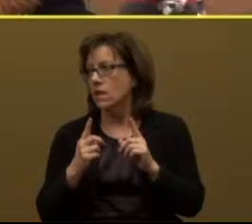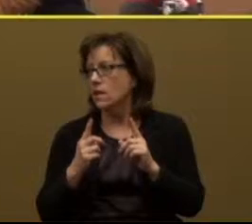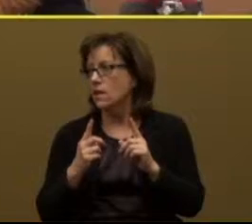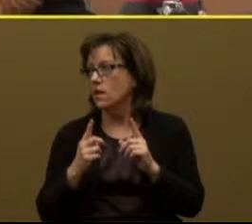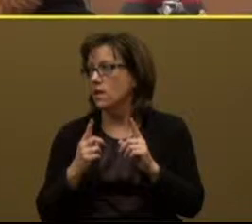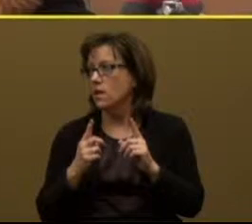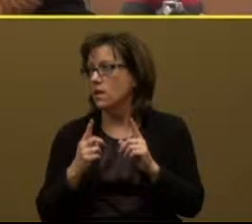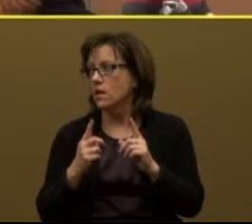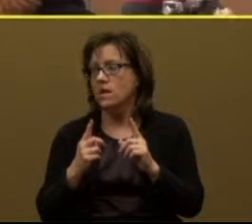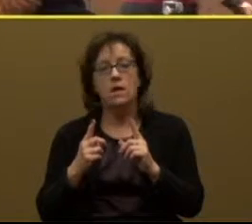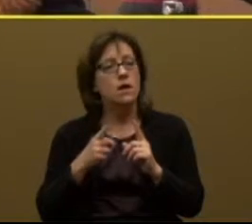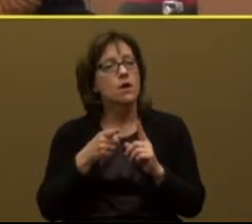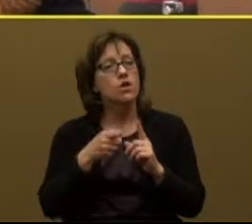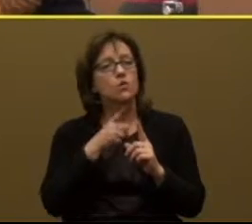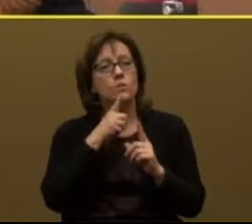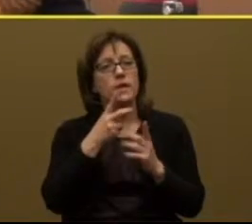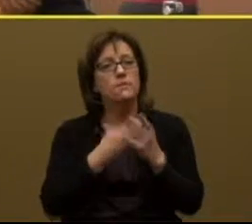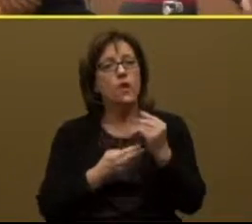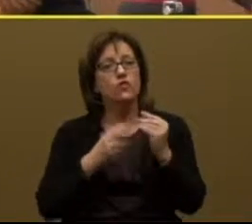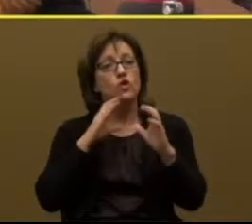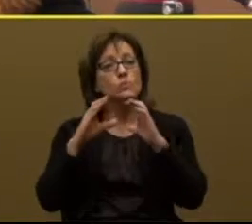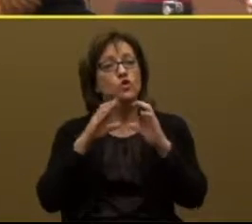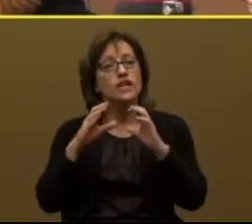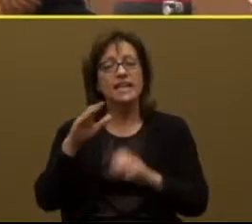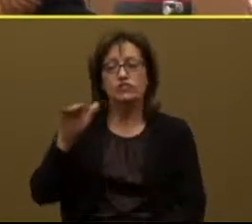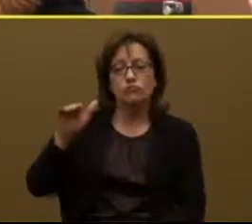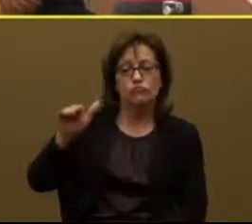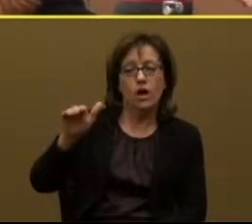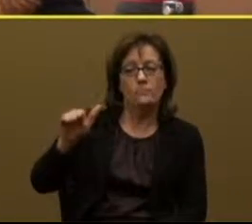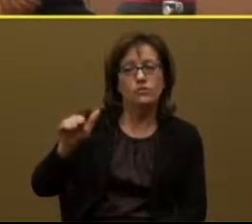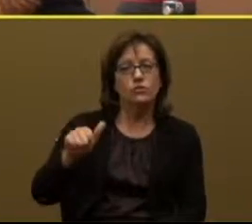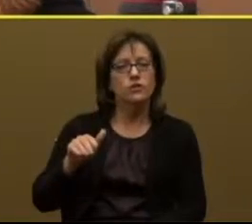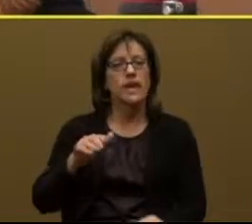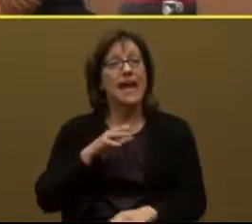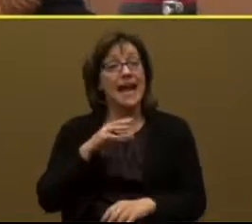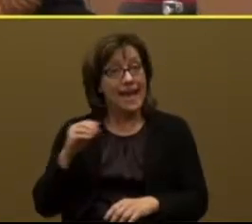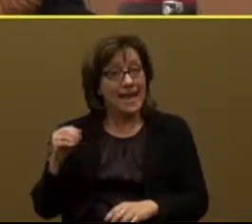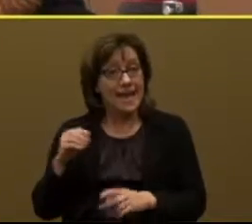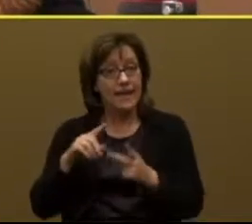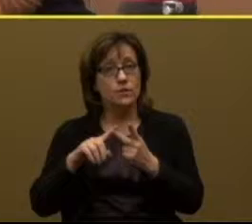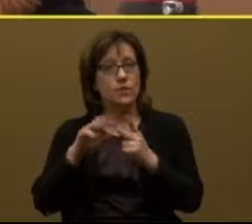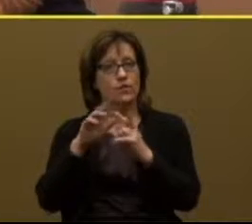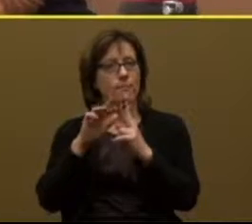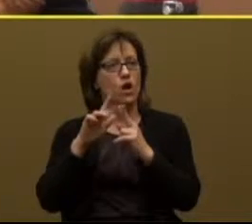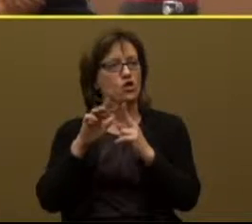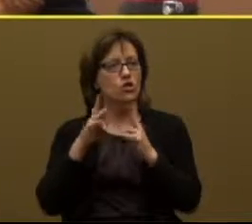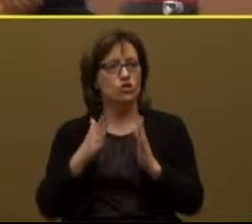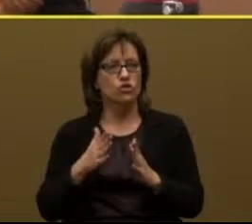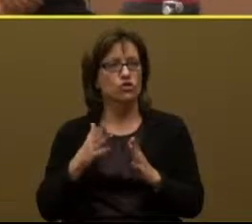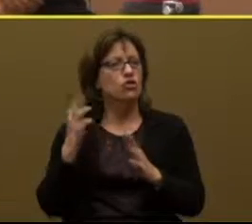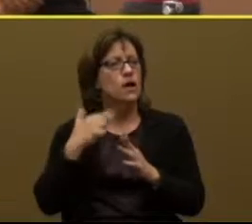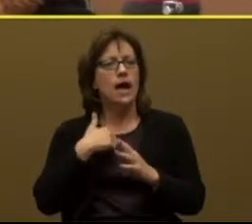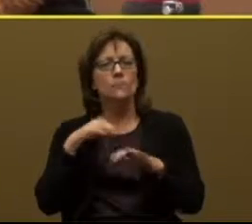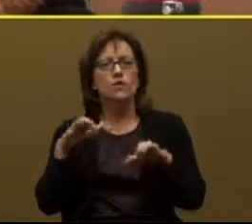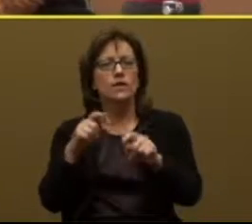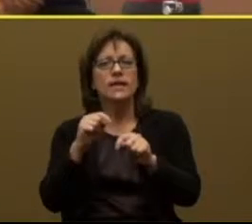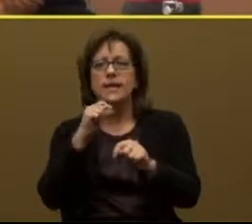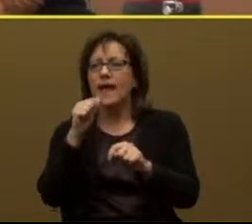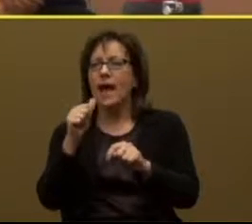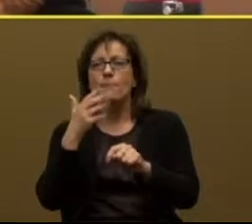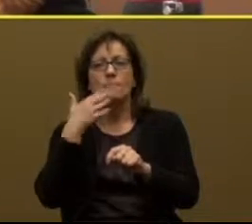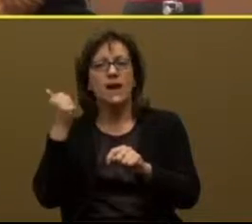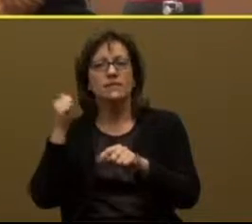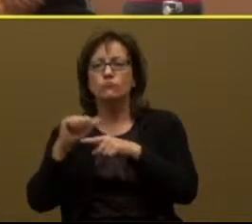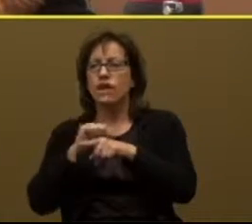communication partner and the prompter, okay? And the reason why I'm going to do that is because it's not best practice. It's not what you're going to